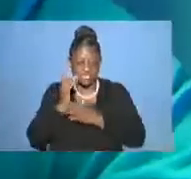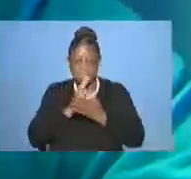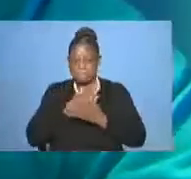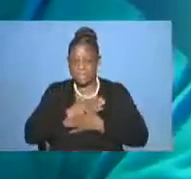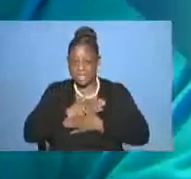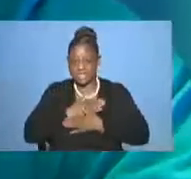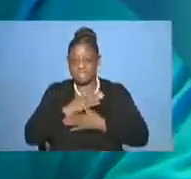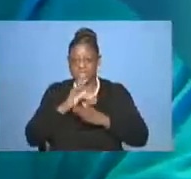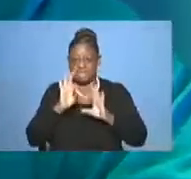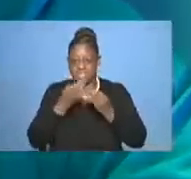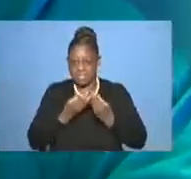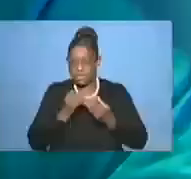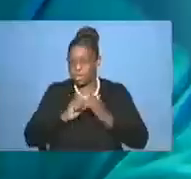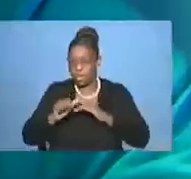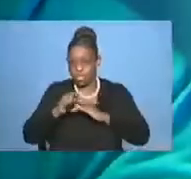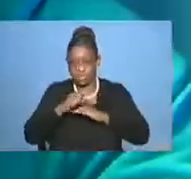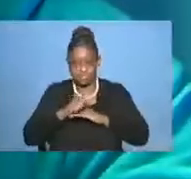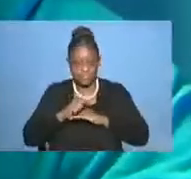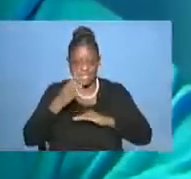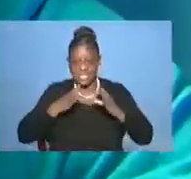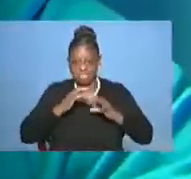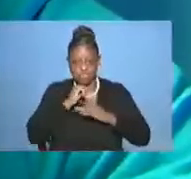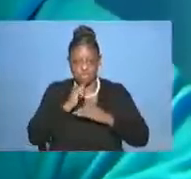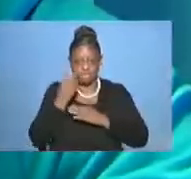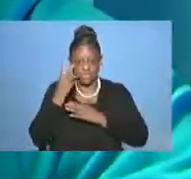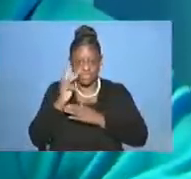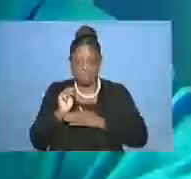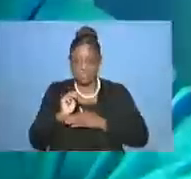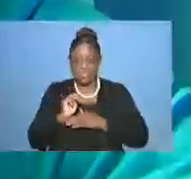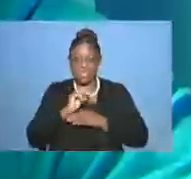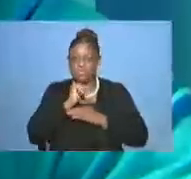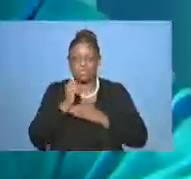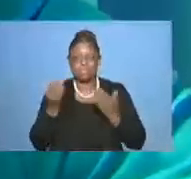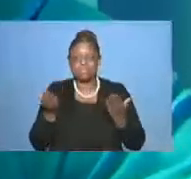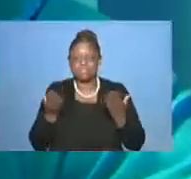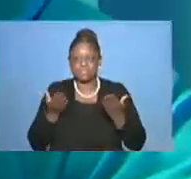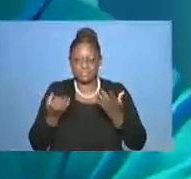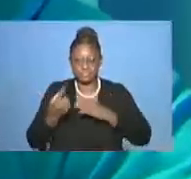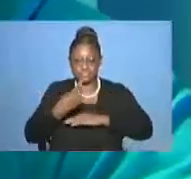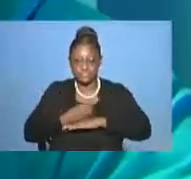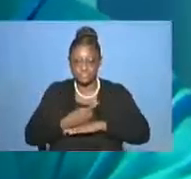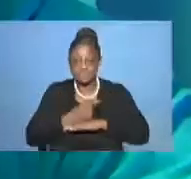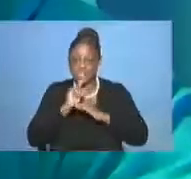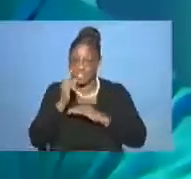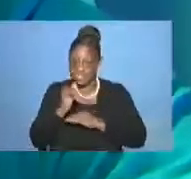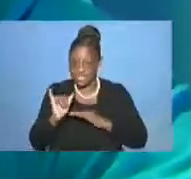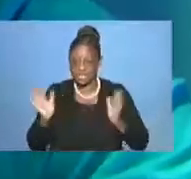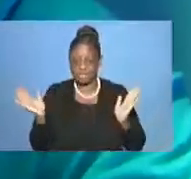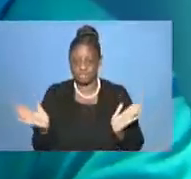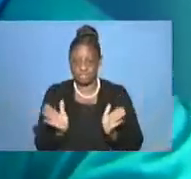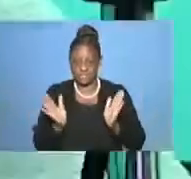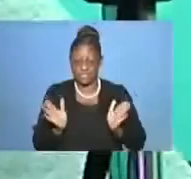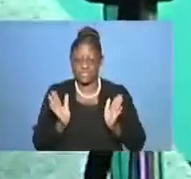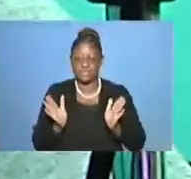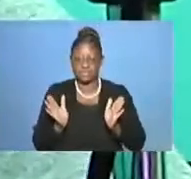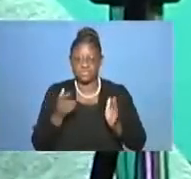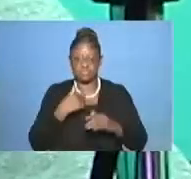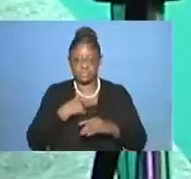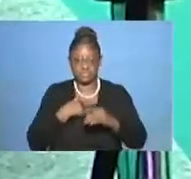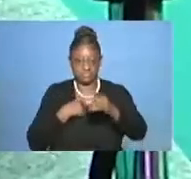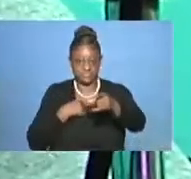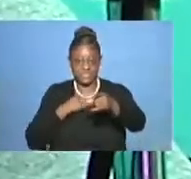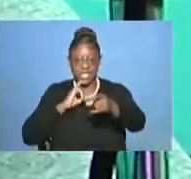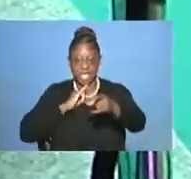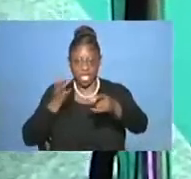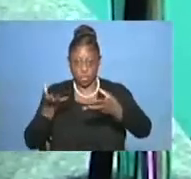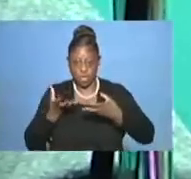family. I mean, if it wasn't for them, I wouldn't have gotten this far. They gave me the motivation to keep pushing myself. I hope to